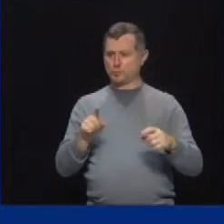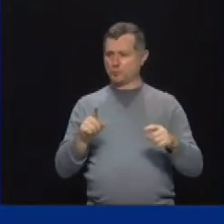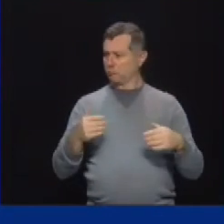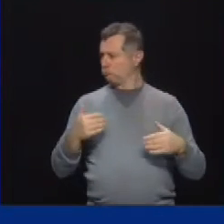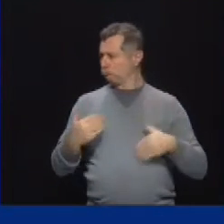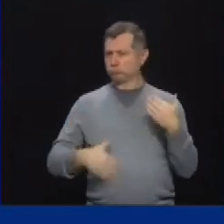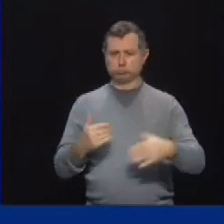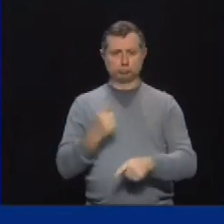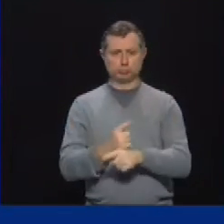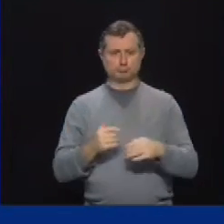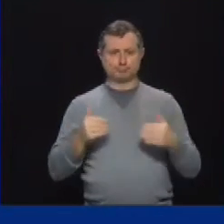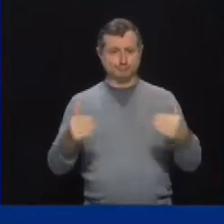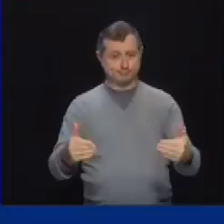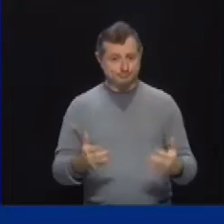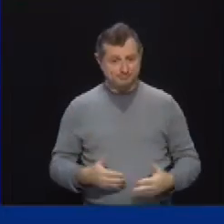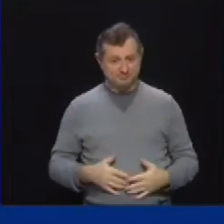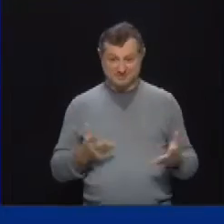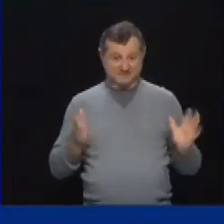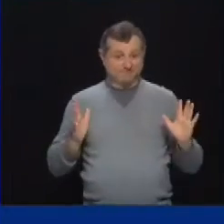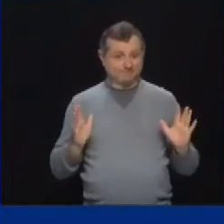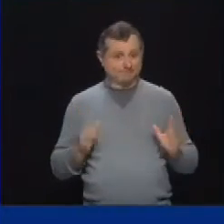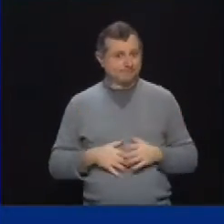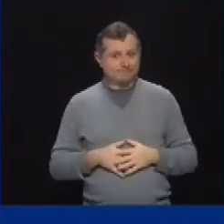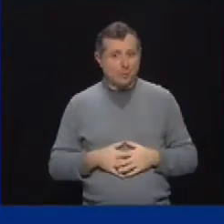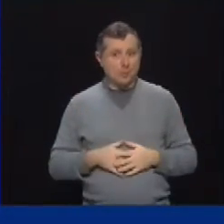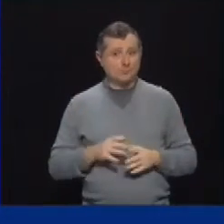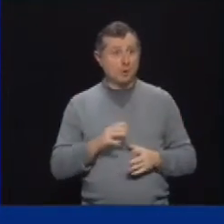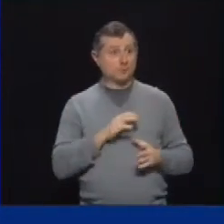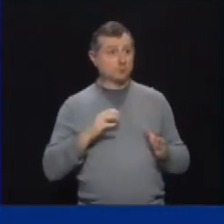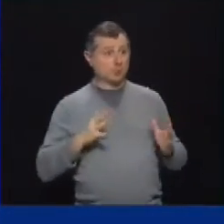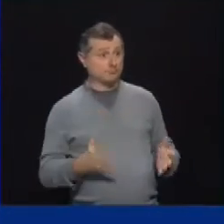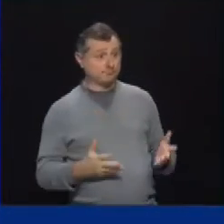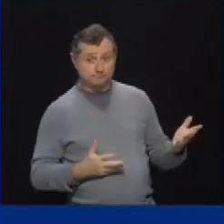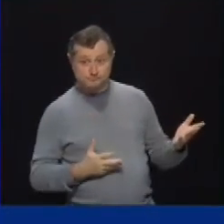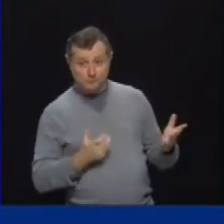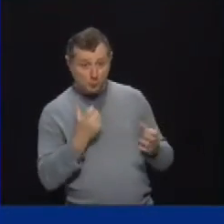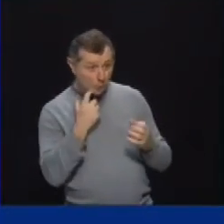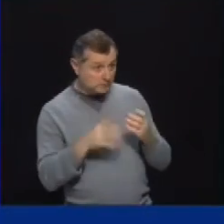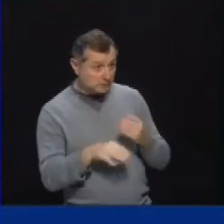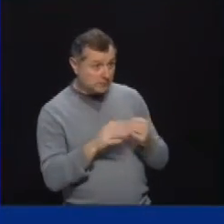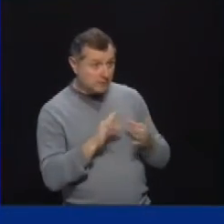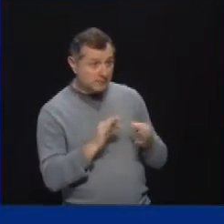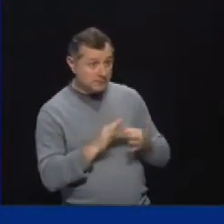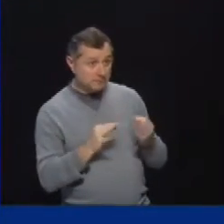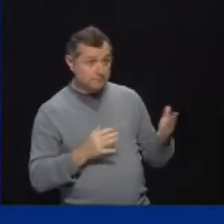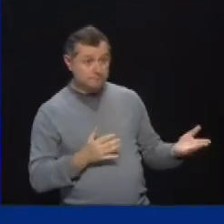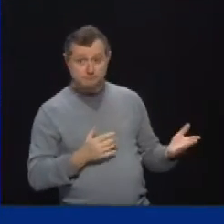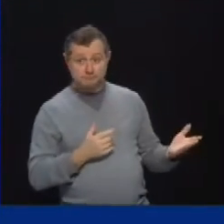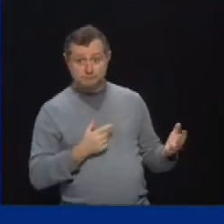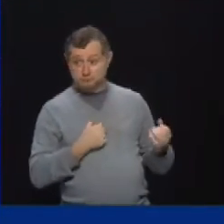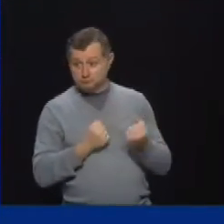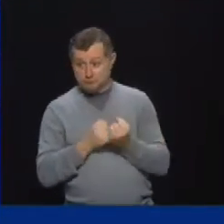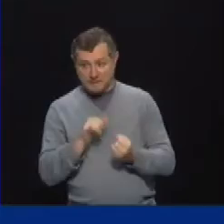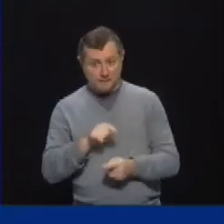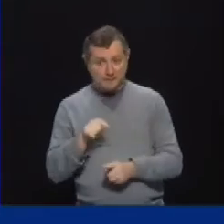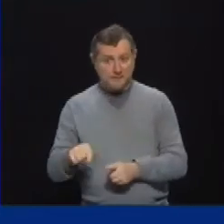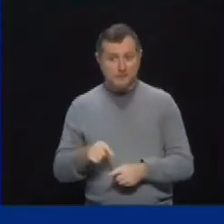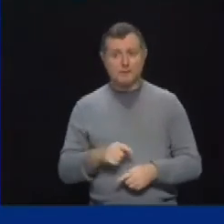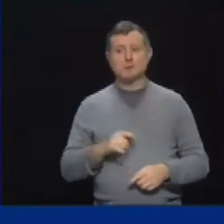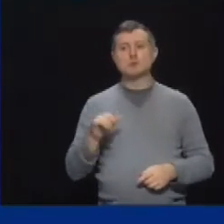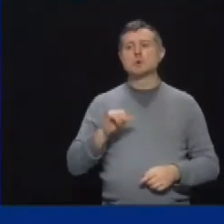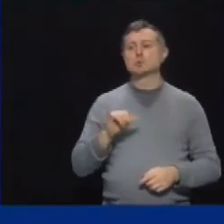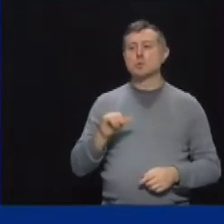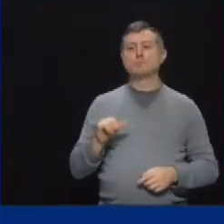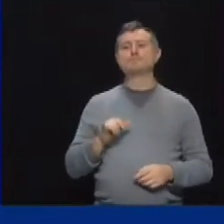not been a surprise. Commissioner, do you want to add anything about how the enforcement's going to occur and how, and you also asked about the reporting, how someone who's an employee will